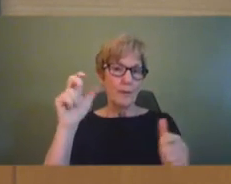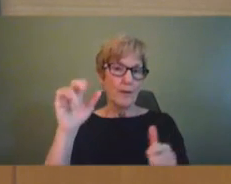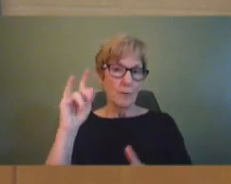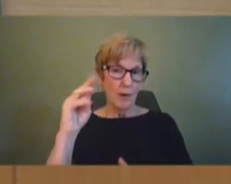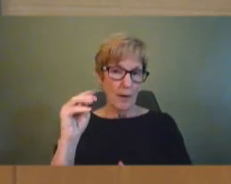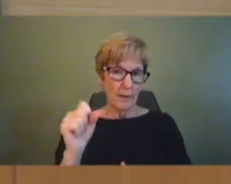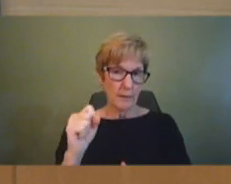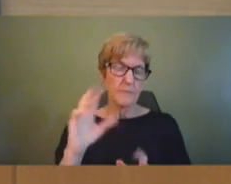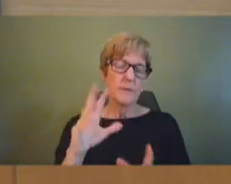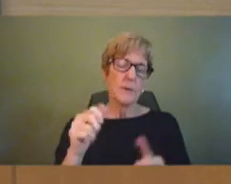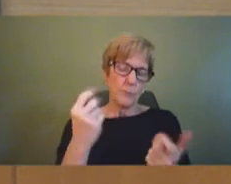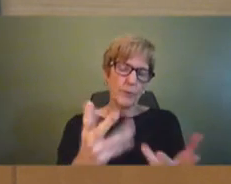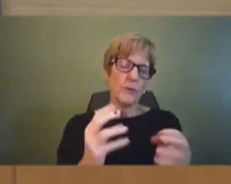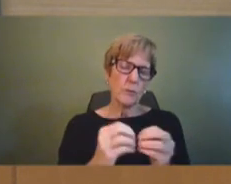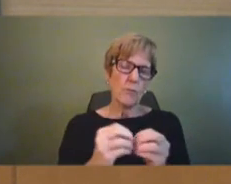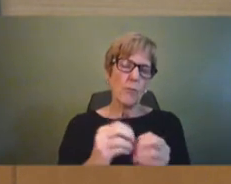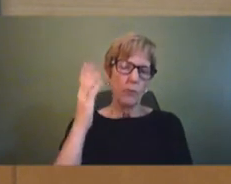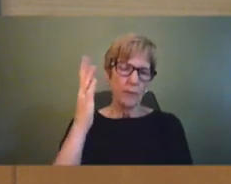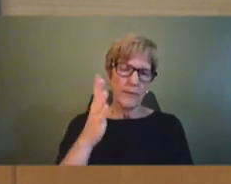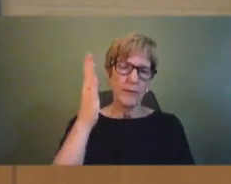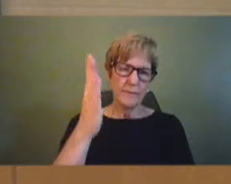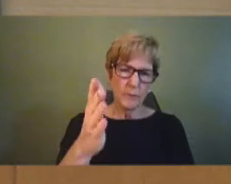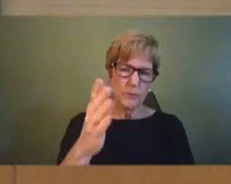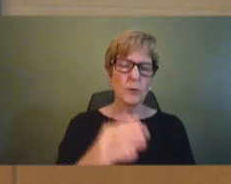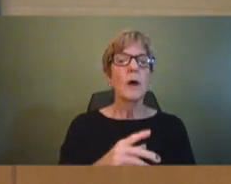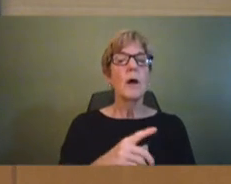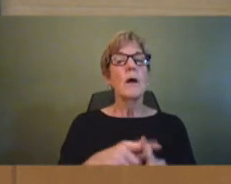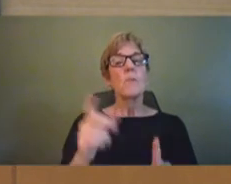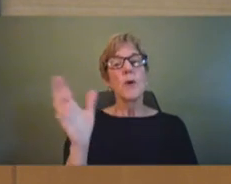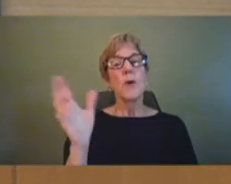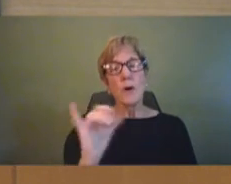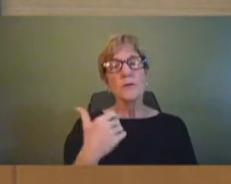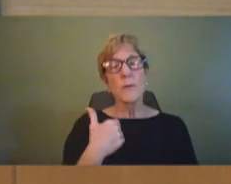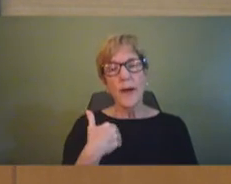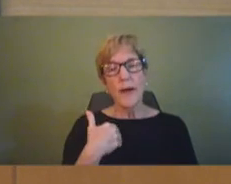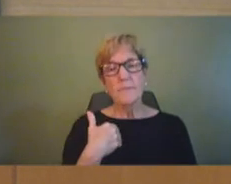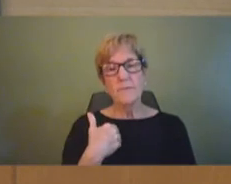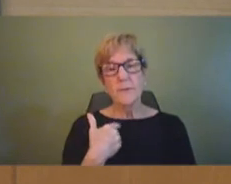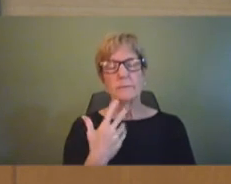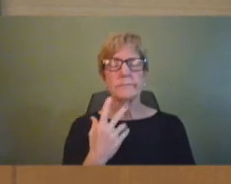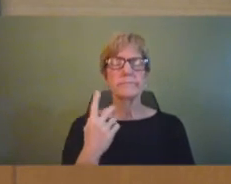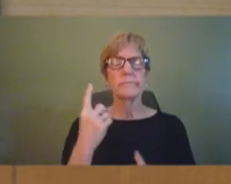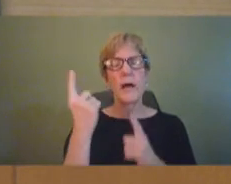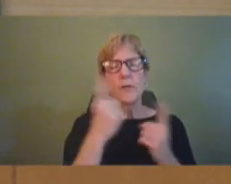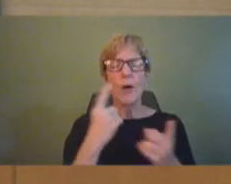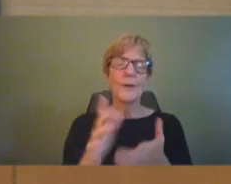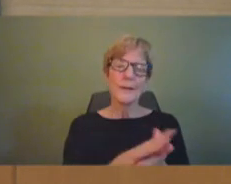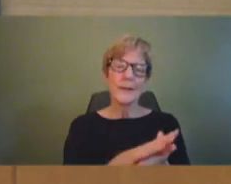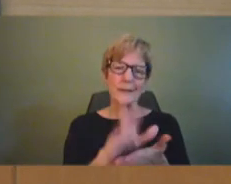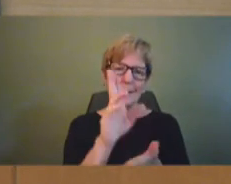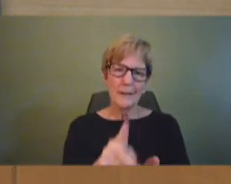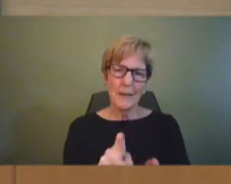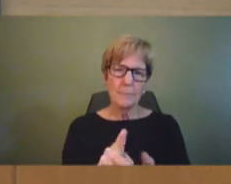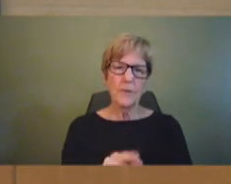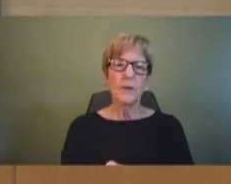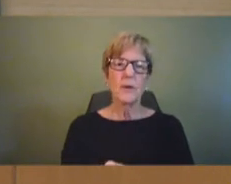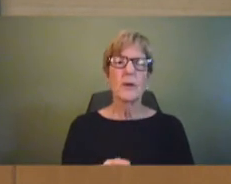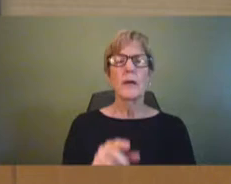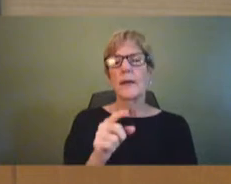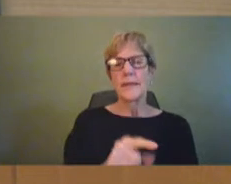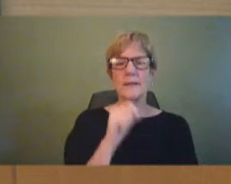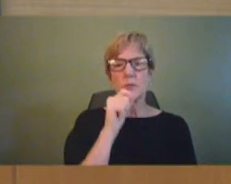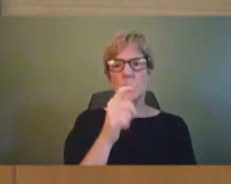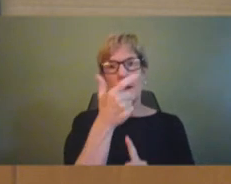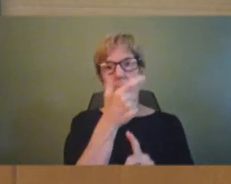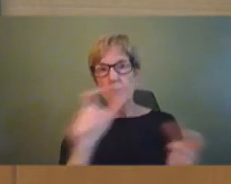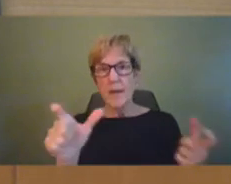in the future um but we also had what we had considered a cleanup where we didn't these were not major substantive